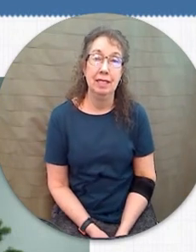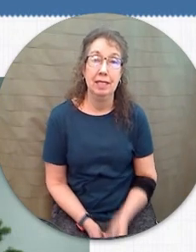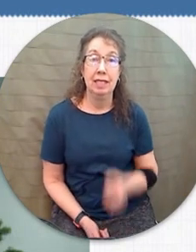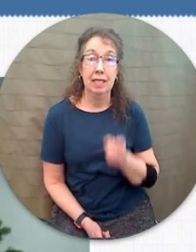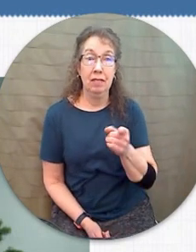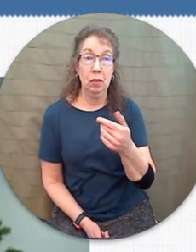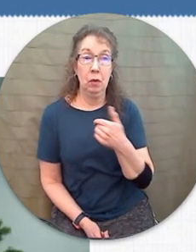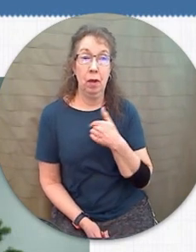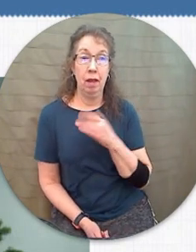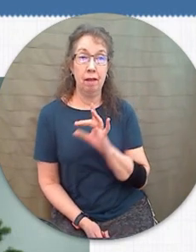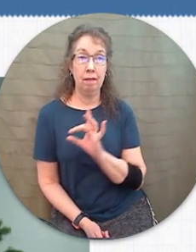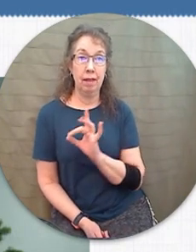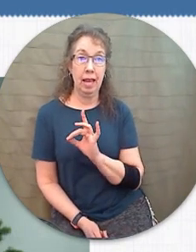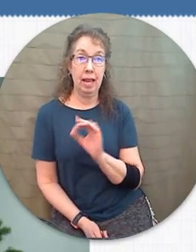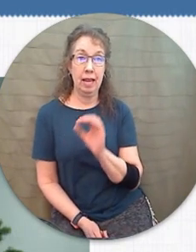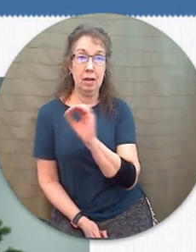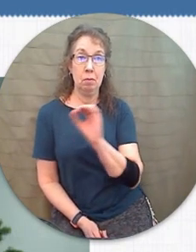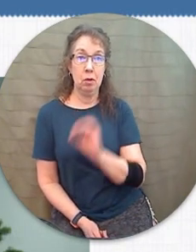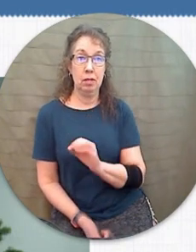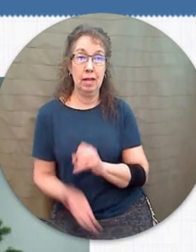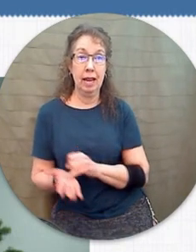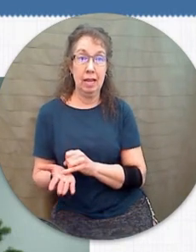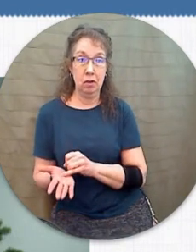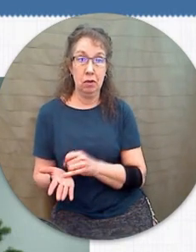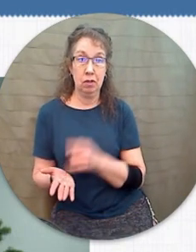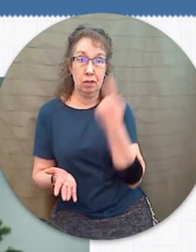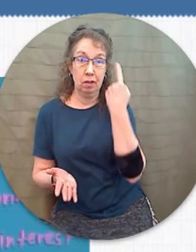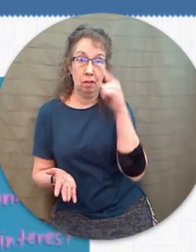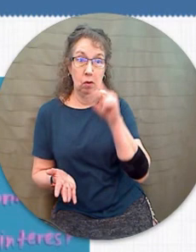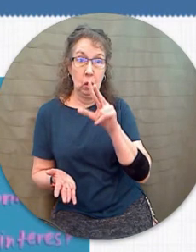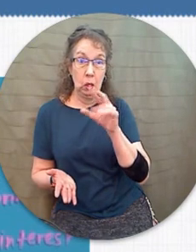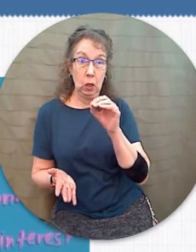8% interest rate over 30 years,